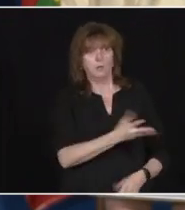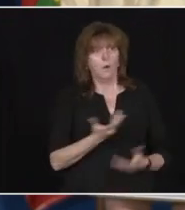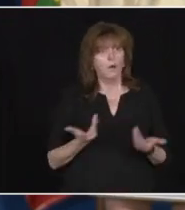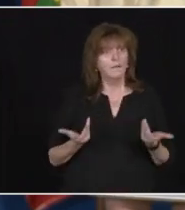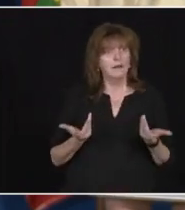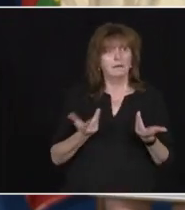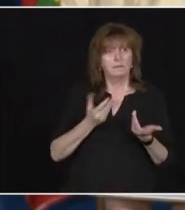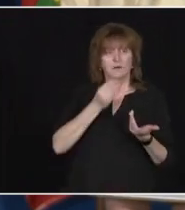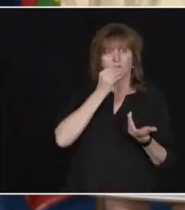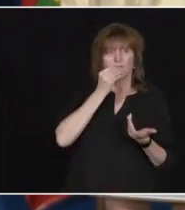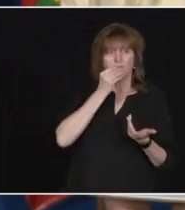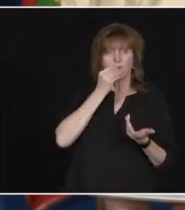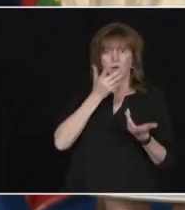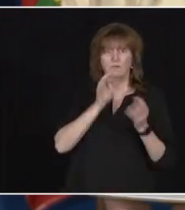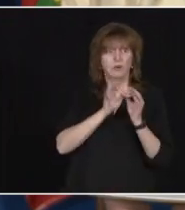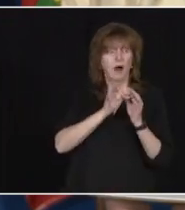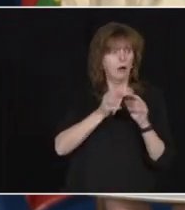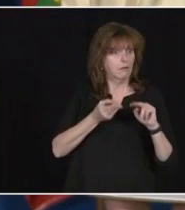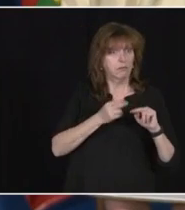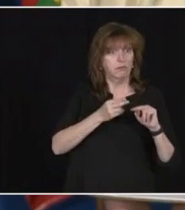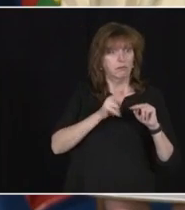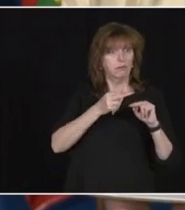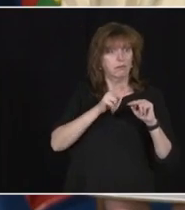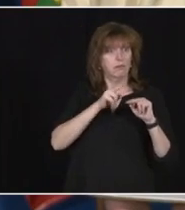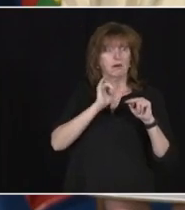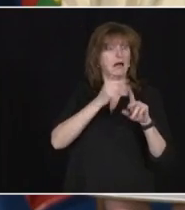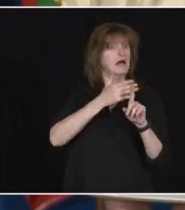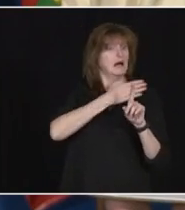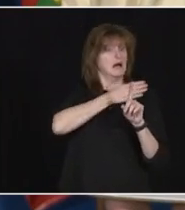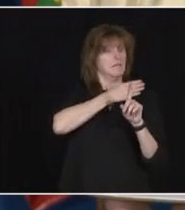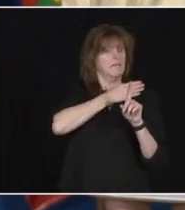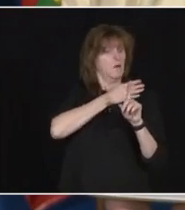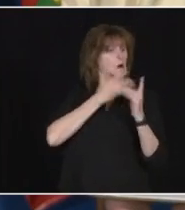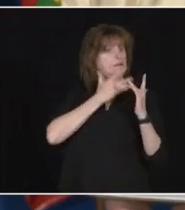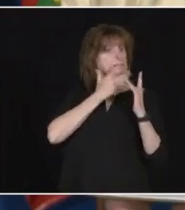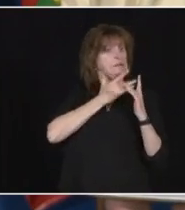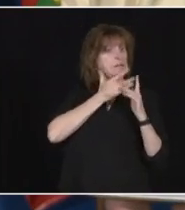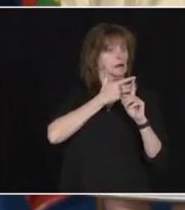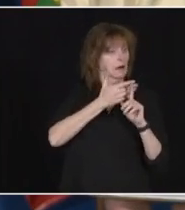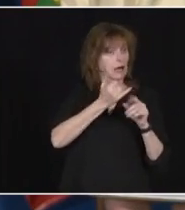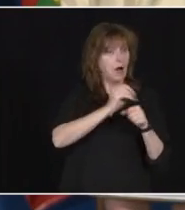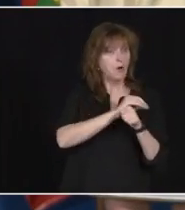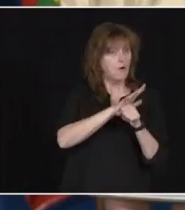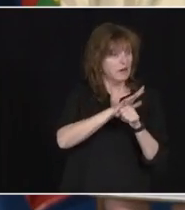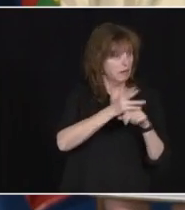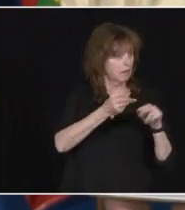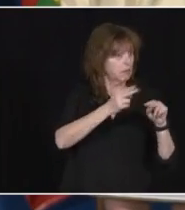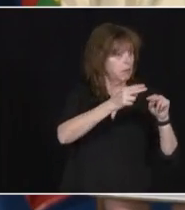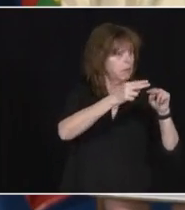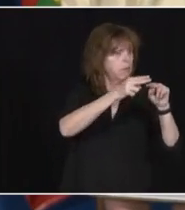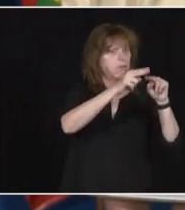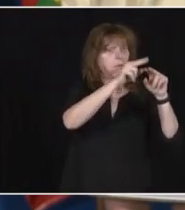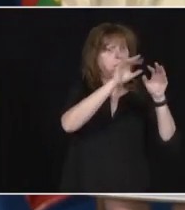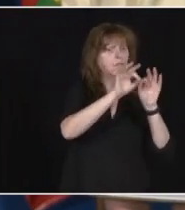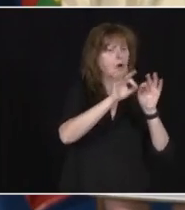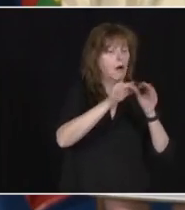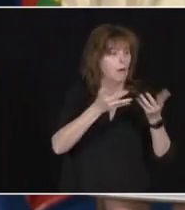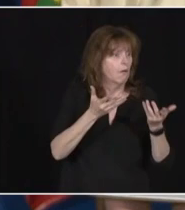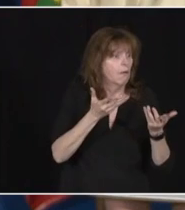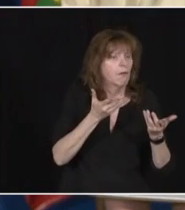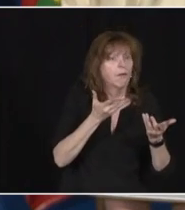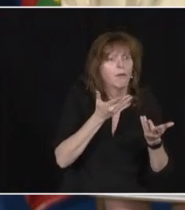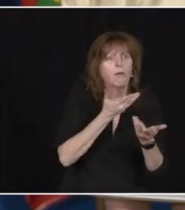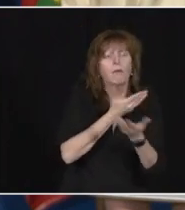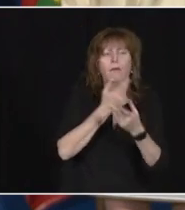and it was tough for them to make ends meet before, and now it's impossible. Could you not give them a little bit of a bump